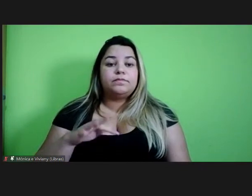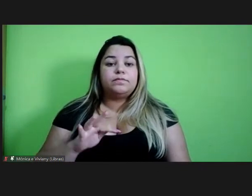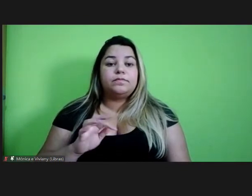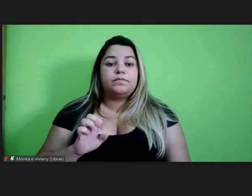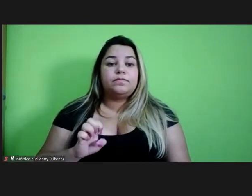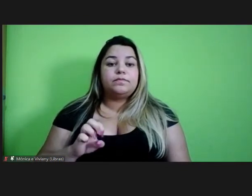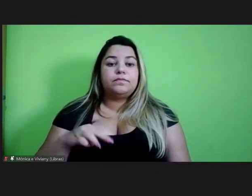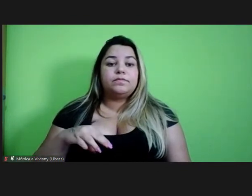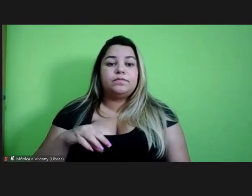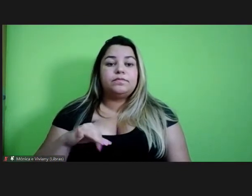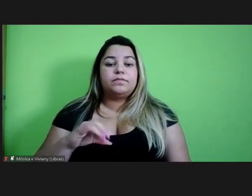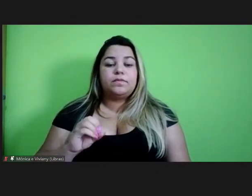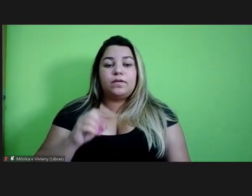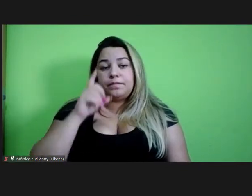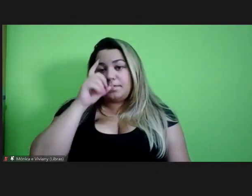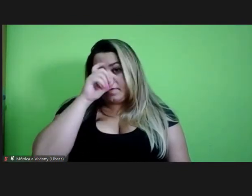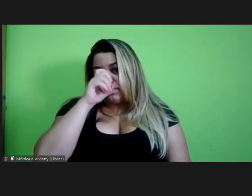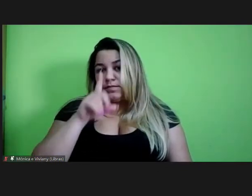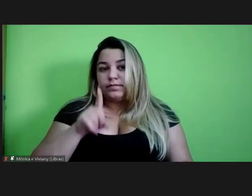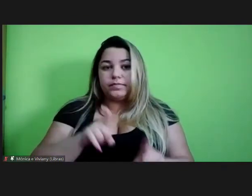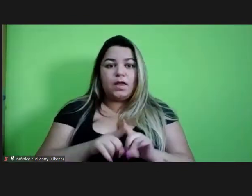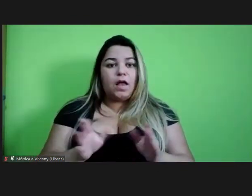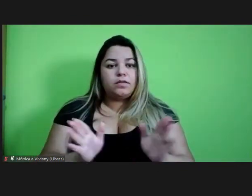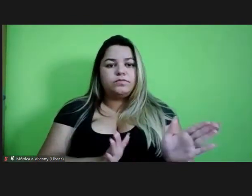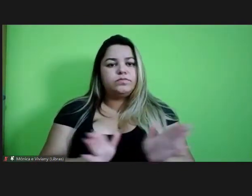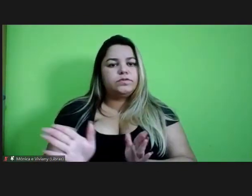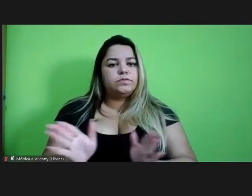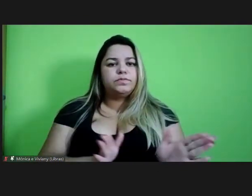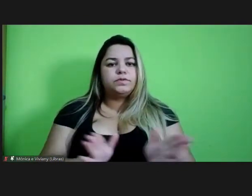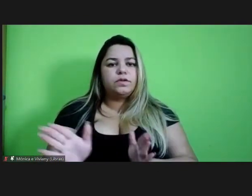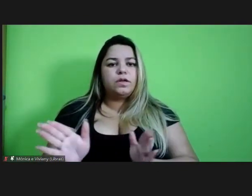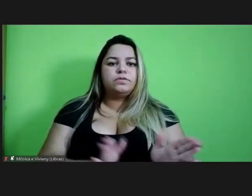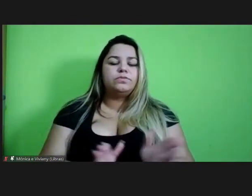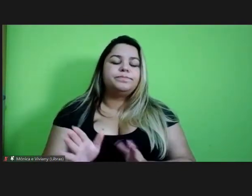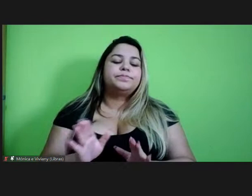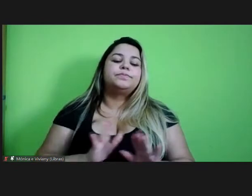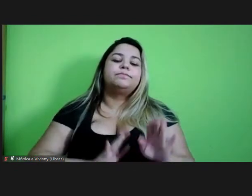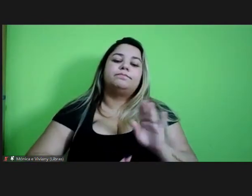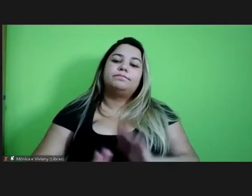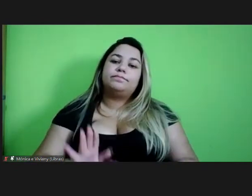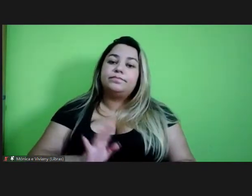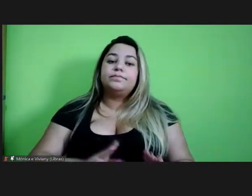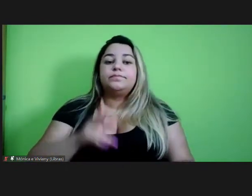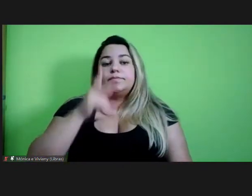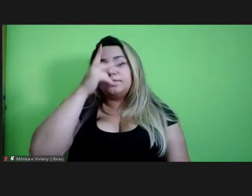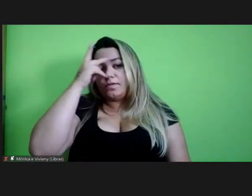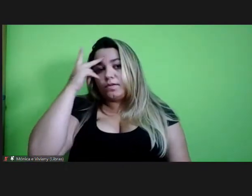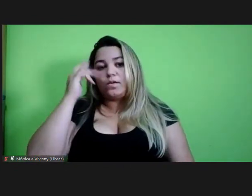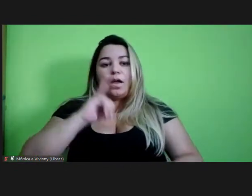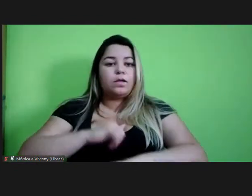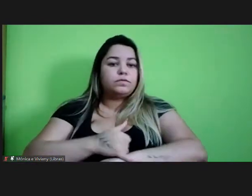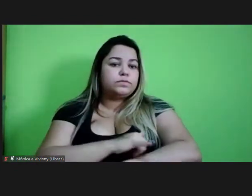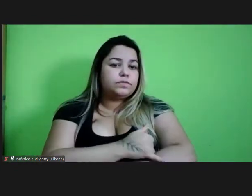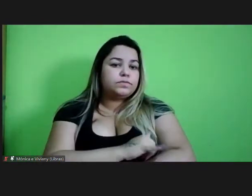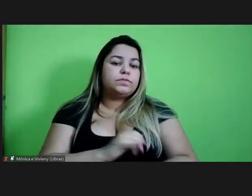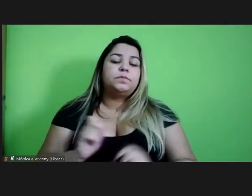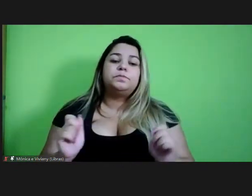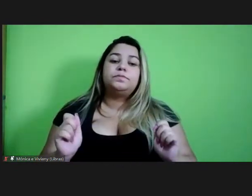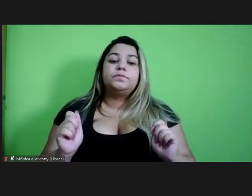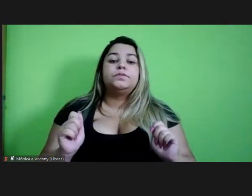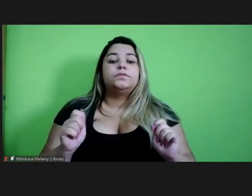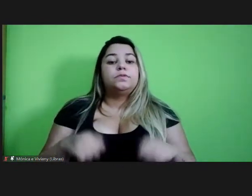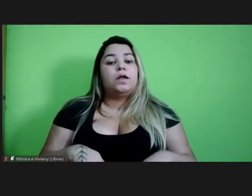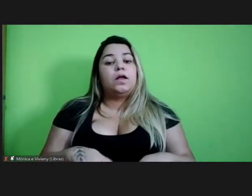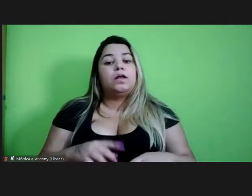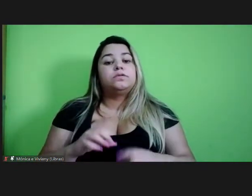the doctors, nurses, so they can have accessibility and care with obese people, people